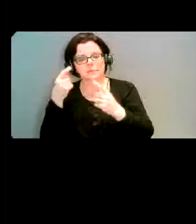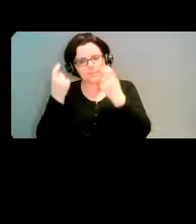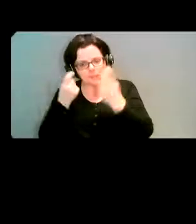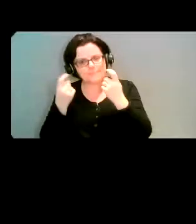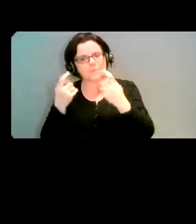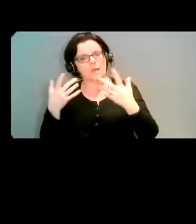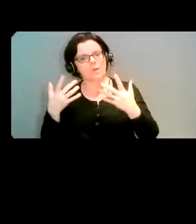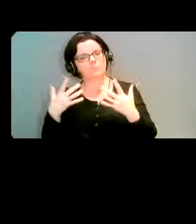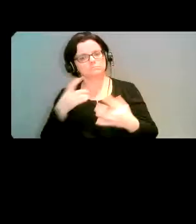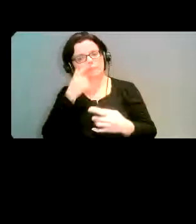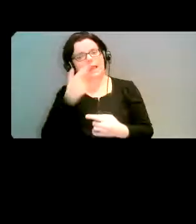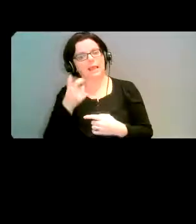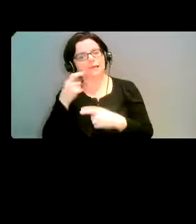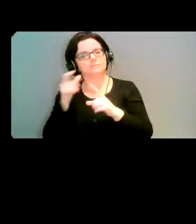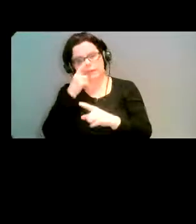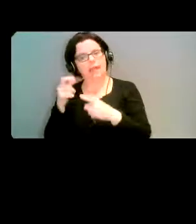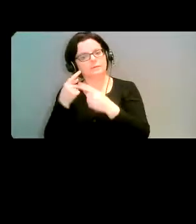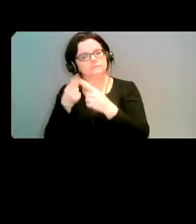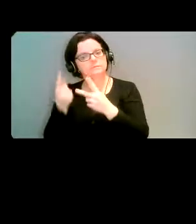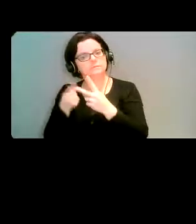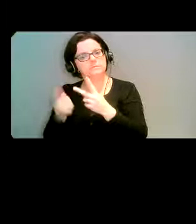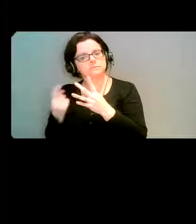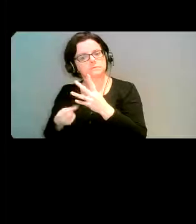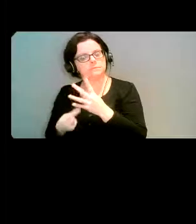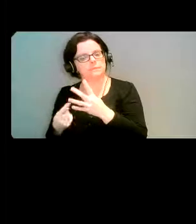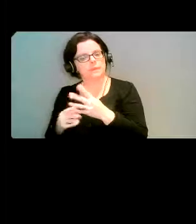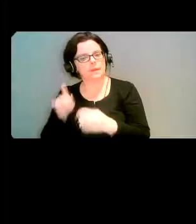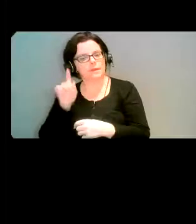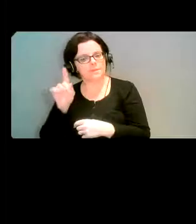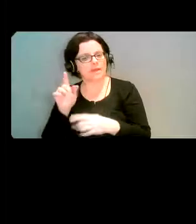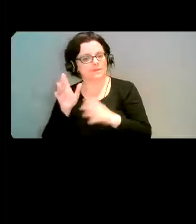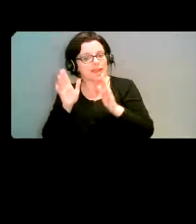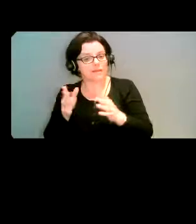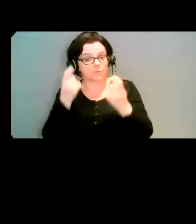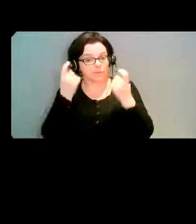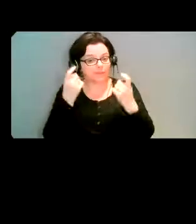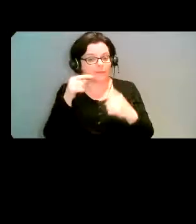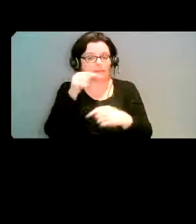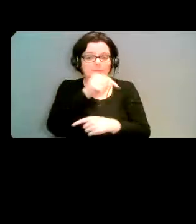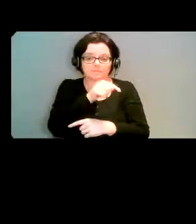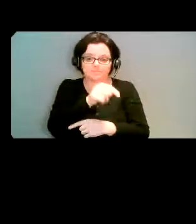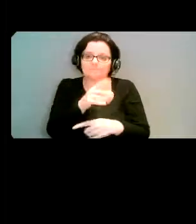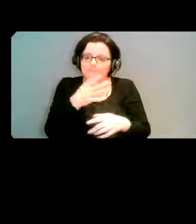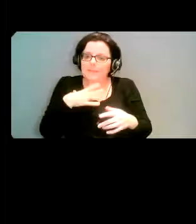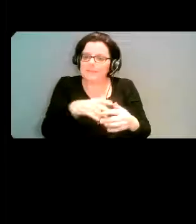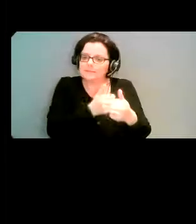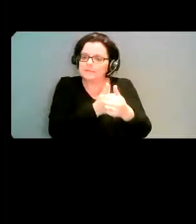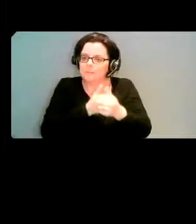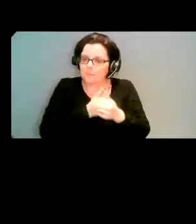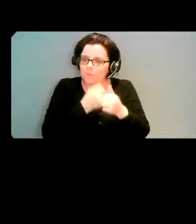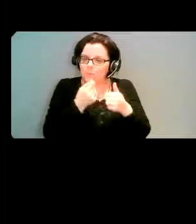we might just forget about the fact that we do need support.